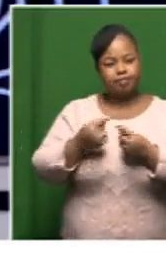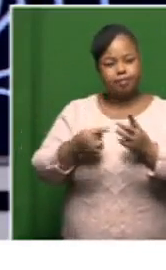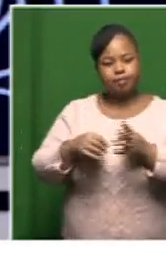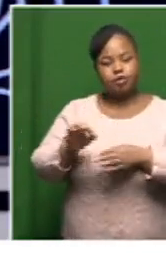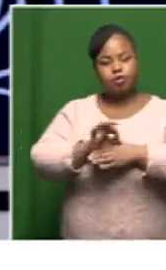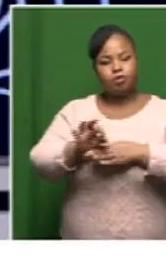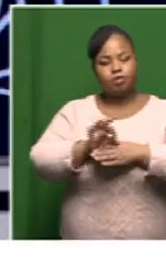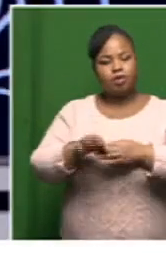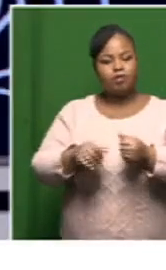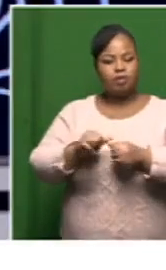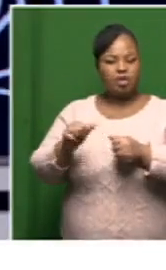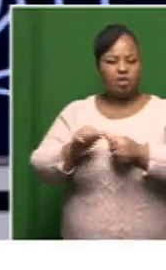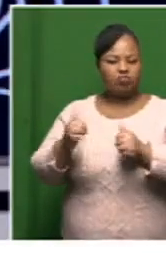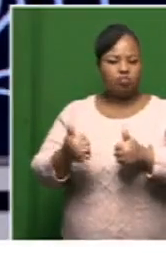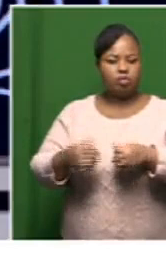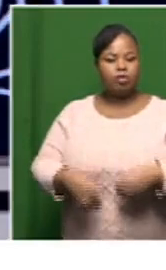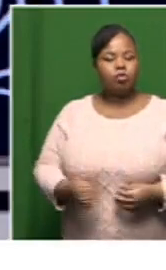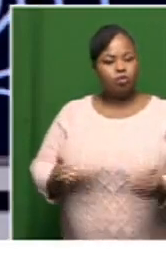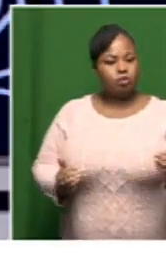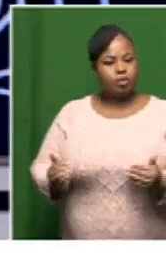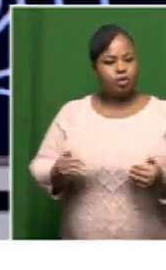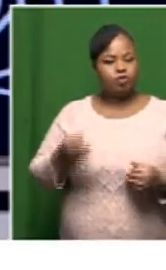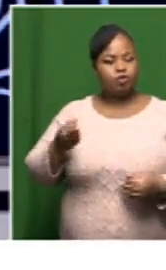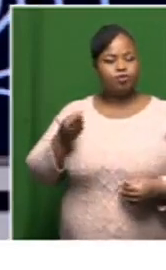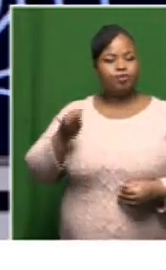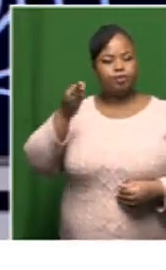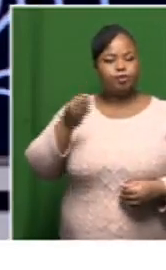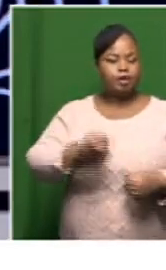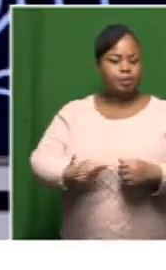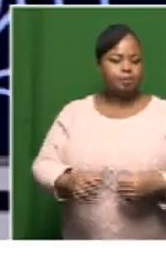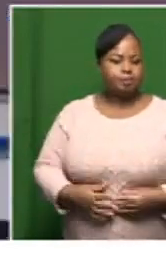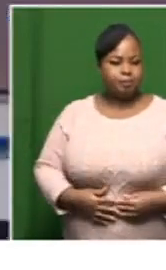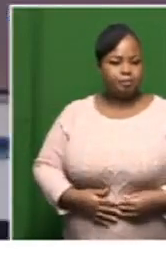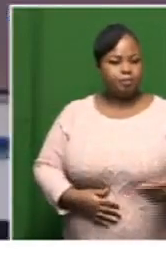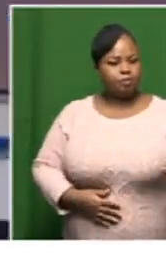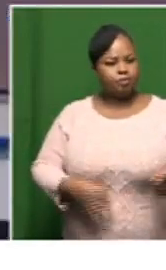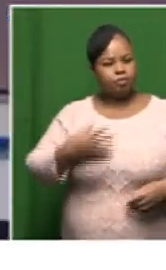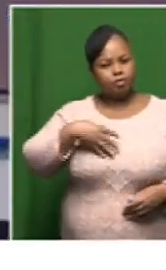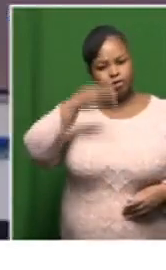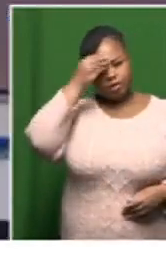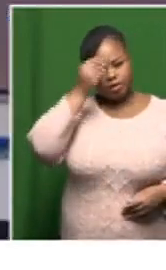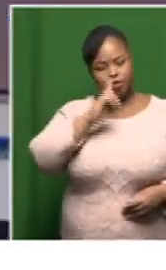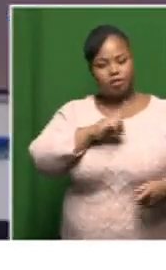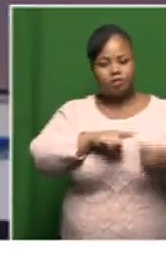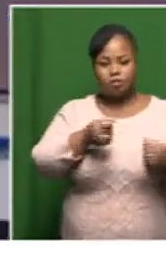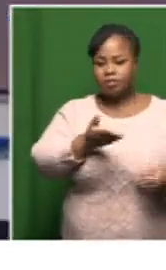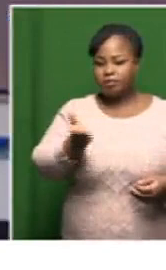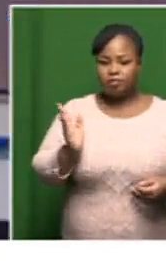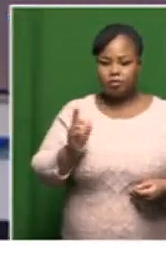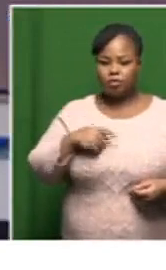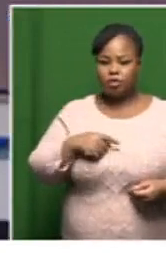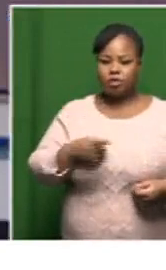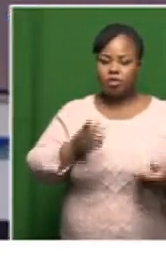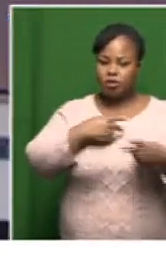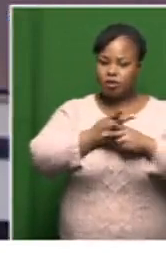and plan for them a little bit better, and to manage your career a little bit better from it. Yes. And what did you learn from these youngsters? I mean, they produced